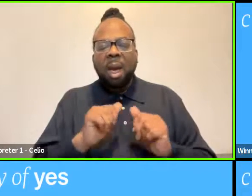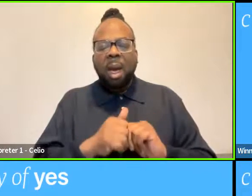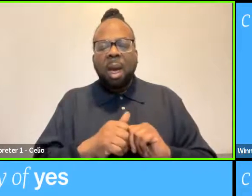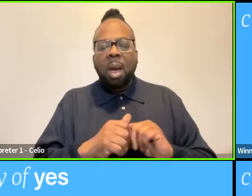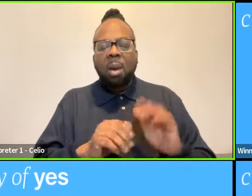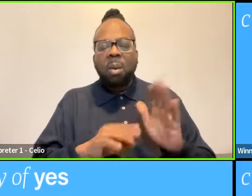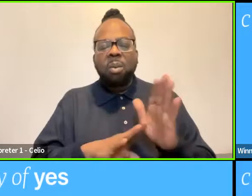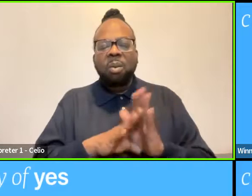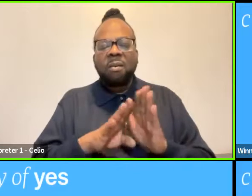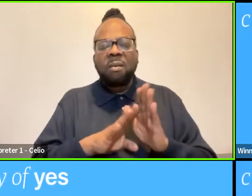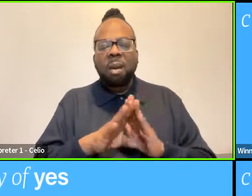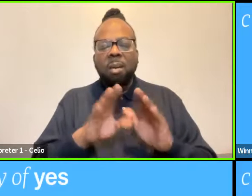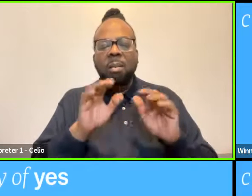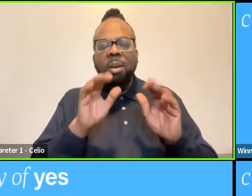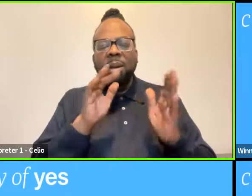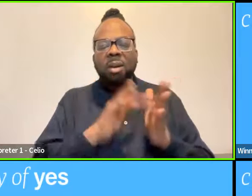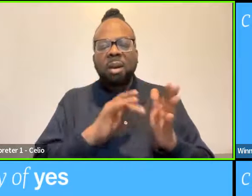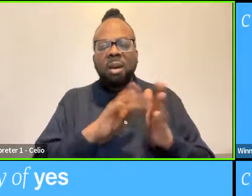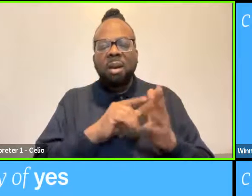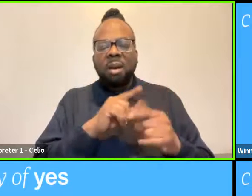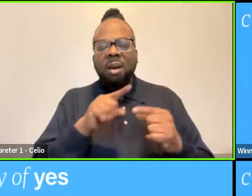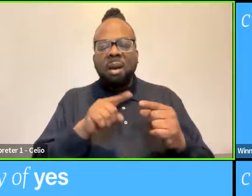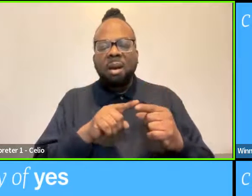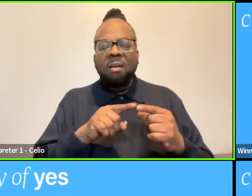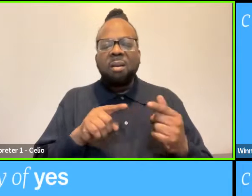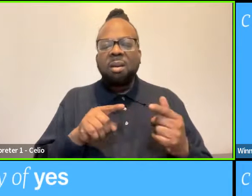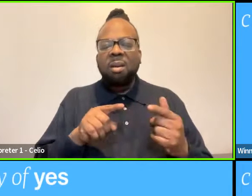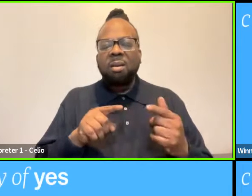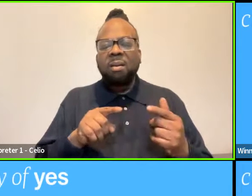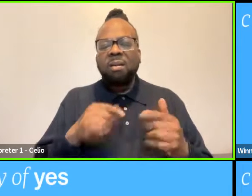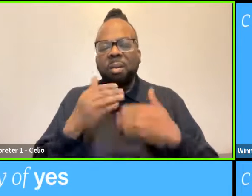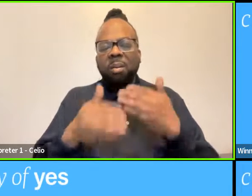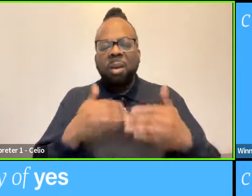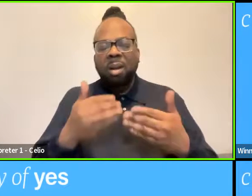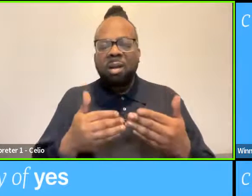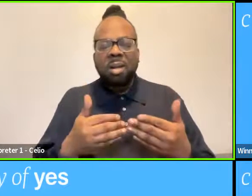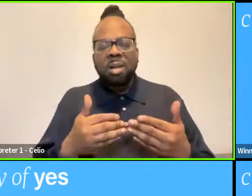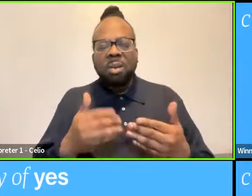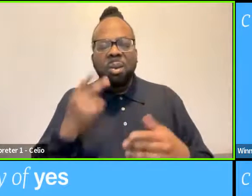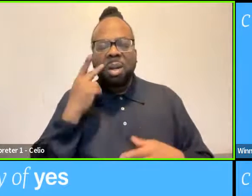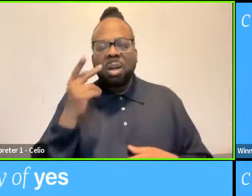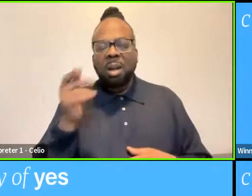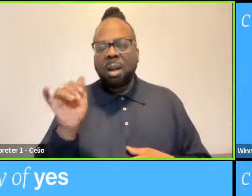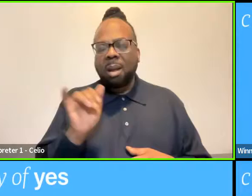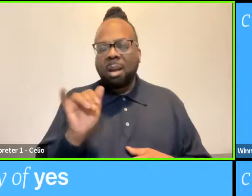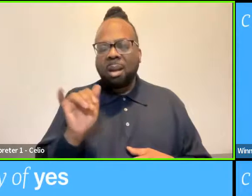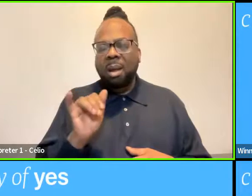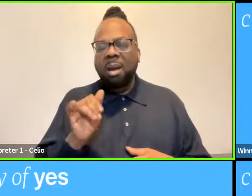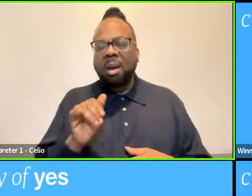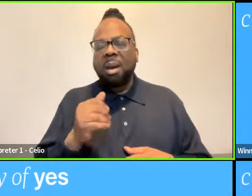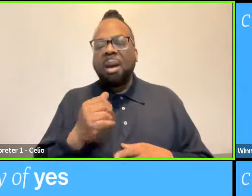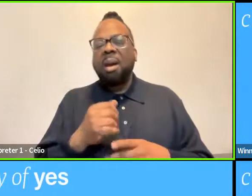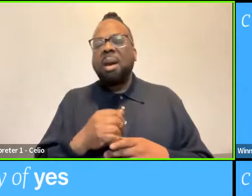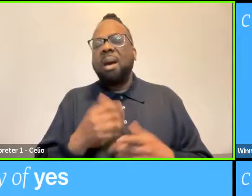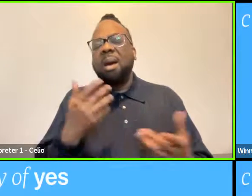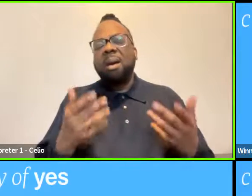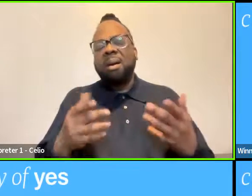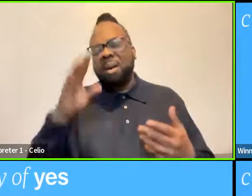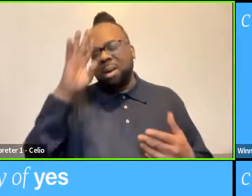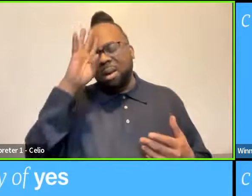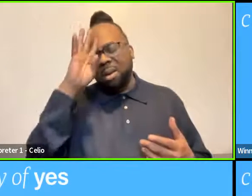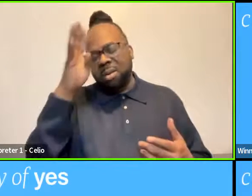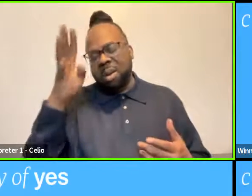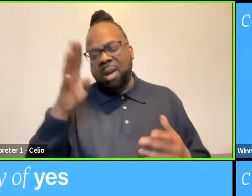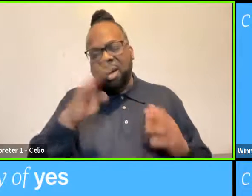developers that want to take advantage of UAP, what kind of process that'll look like for actually making sure that those units that they're creating are actually affordable and